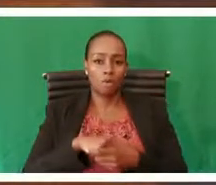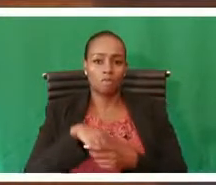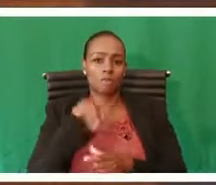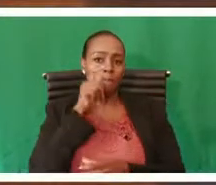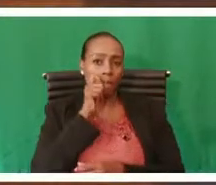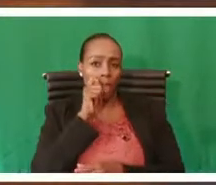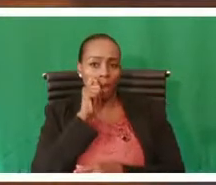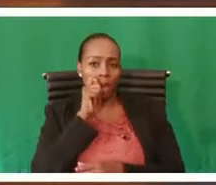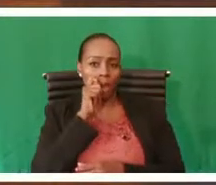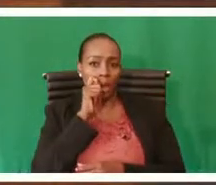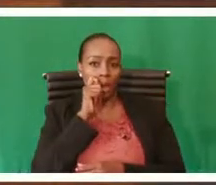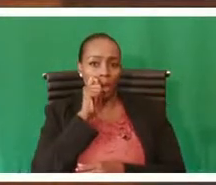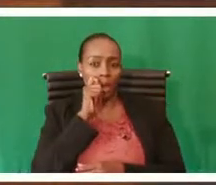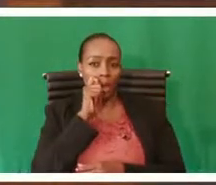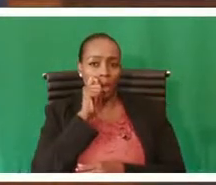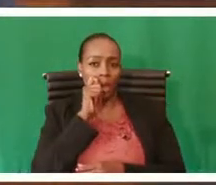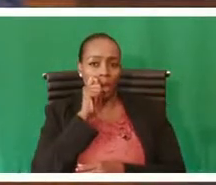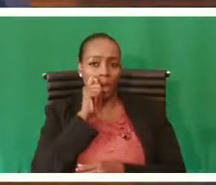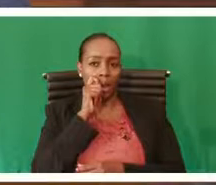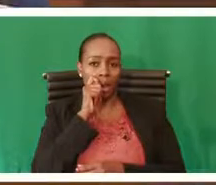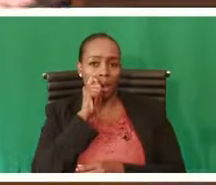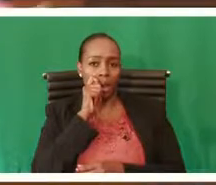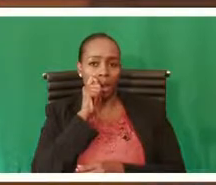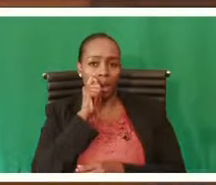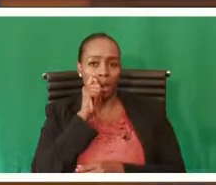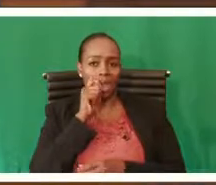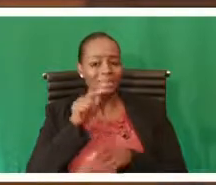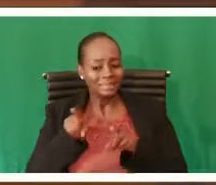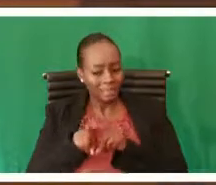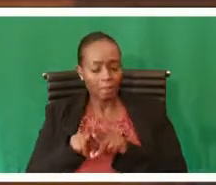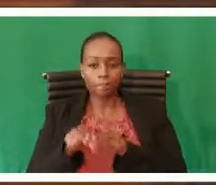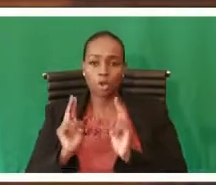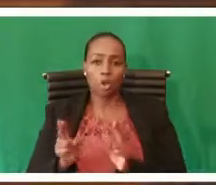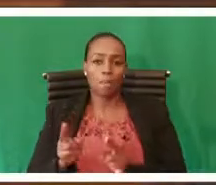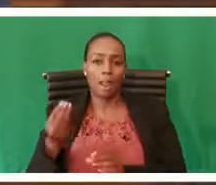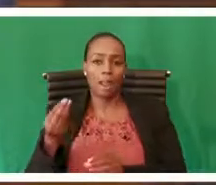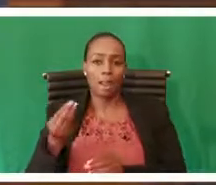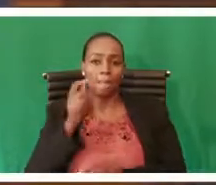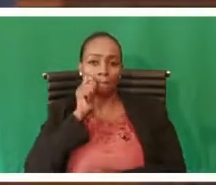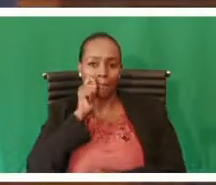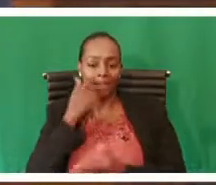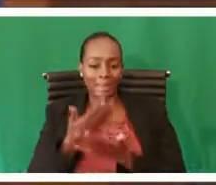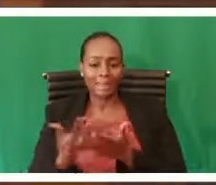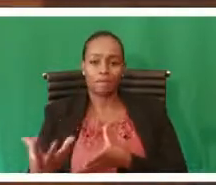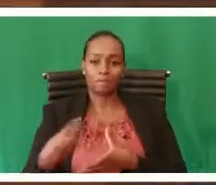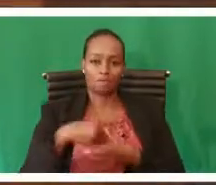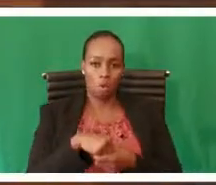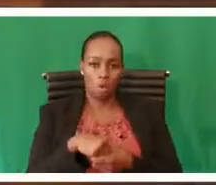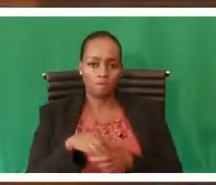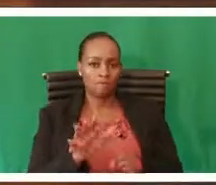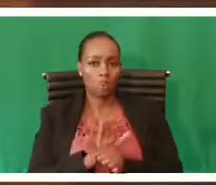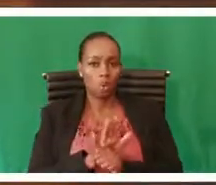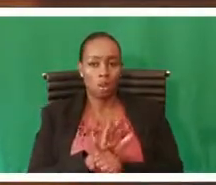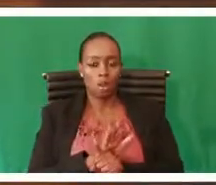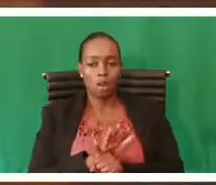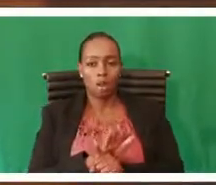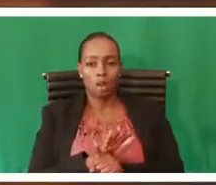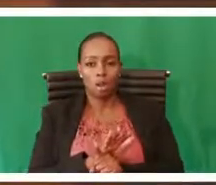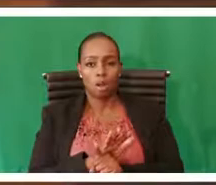and our leaders, but also ordinary men are able to get into that space.